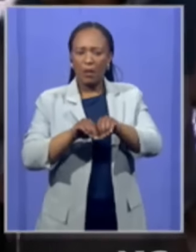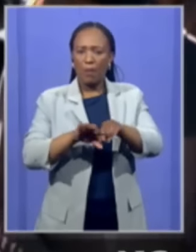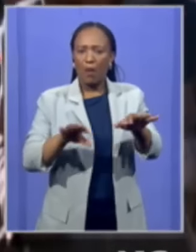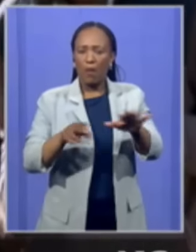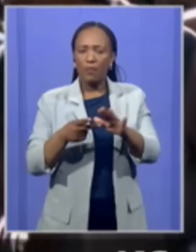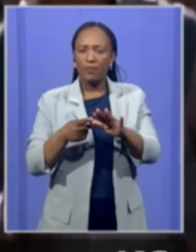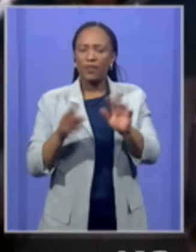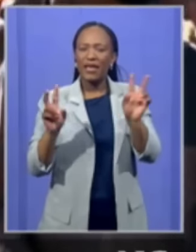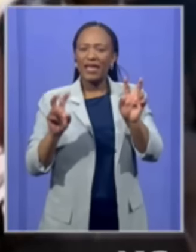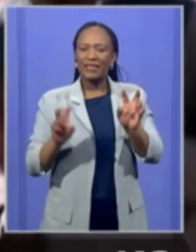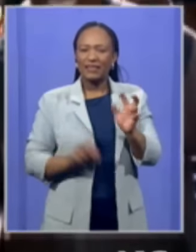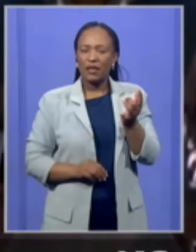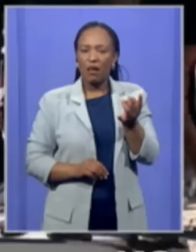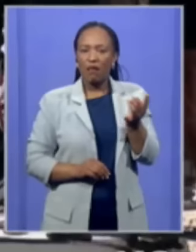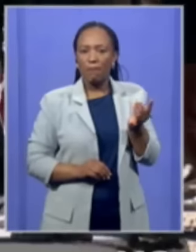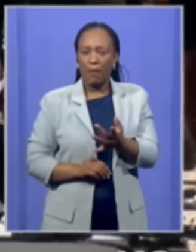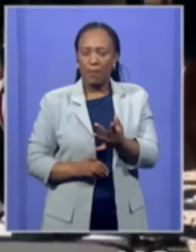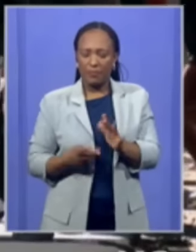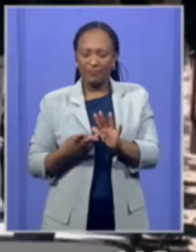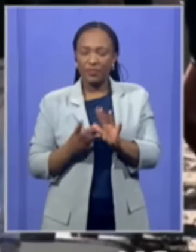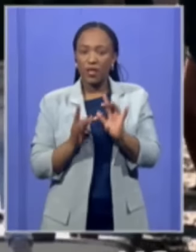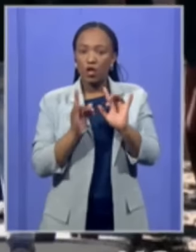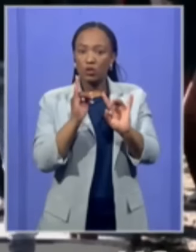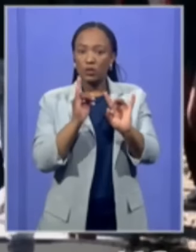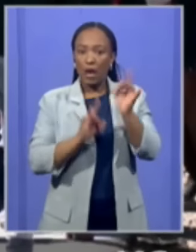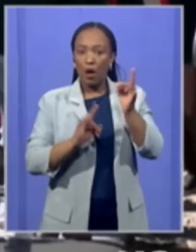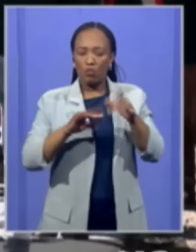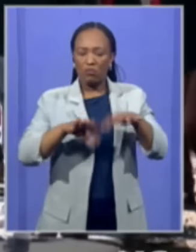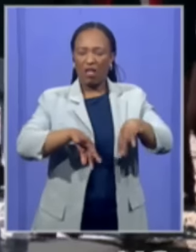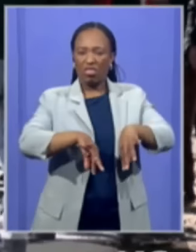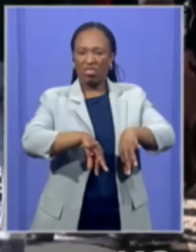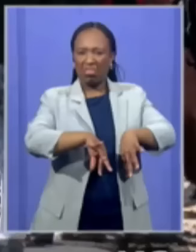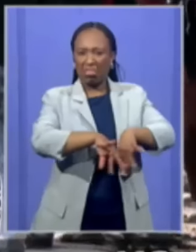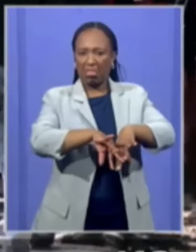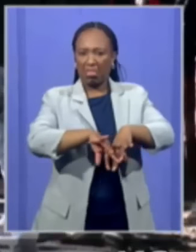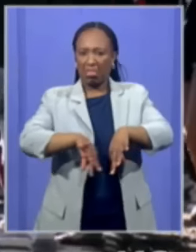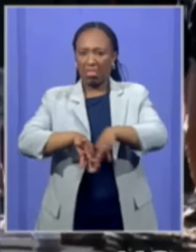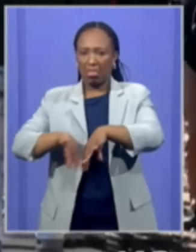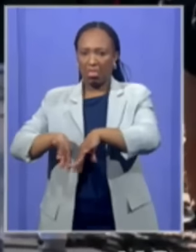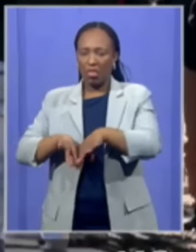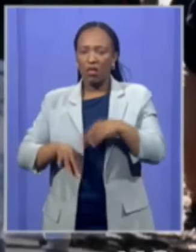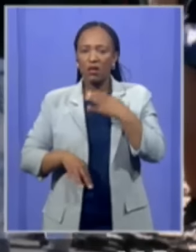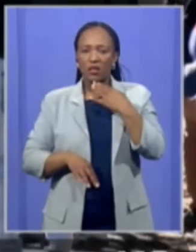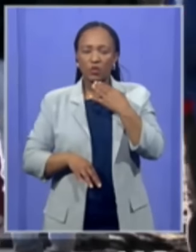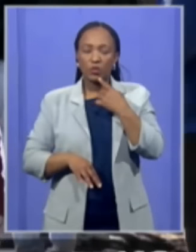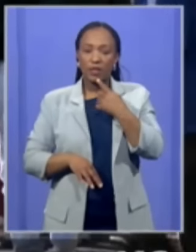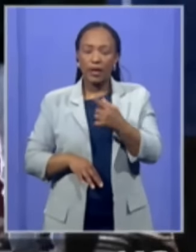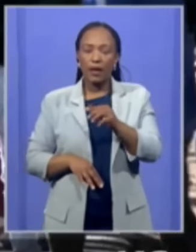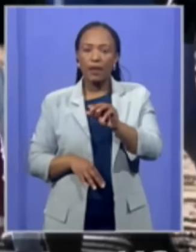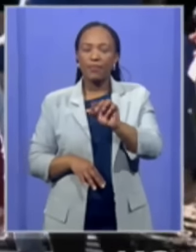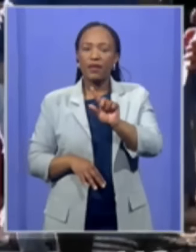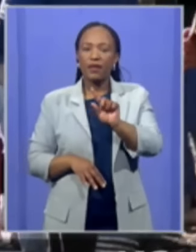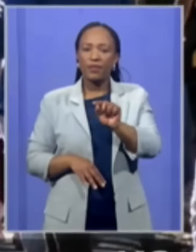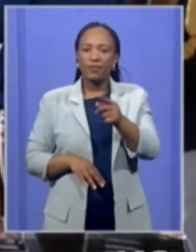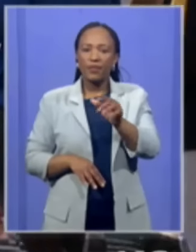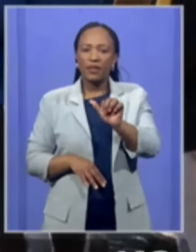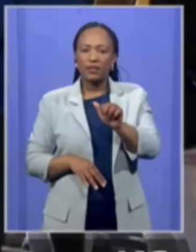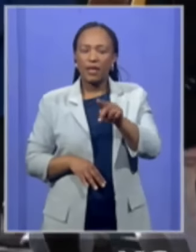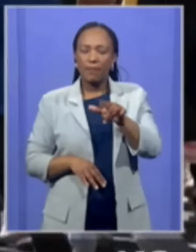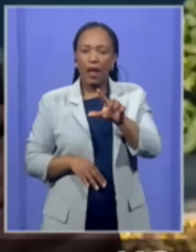le toropo e tletseng leswe. Ba batla gape gore motsamaisi wa masepala Thapelo Matlala le bao ba sa direng tiro tsa bone sentle